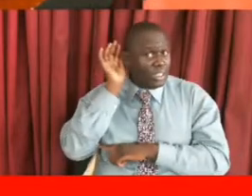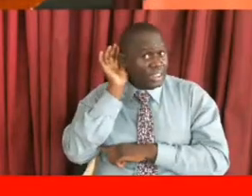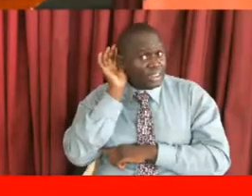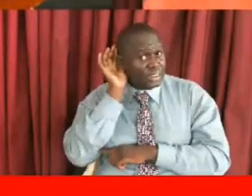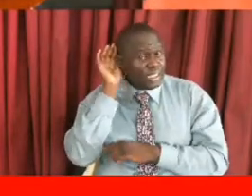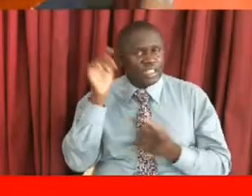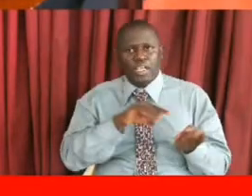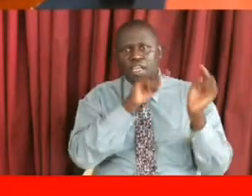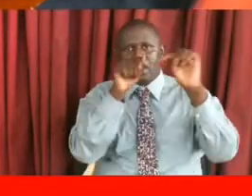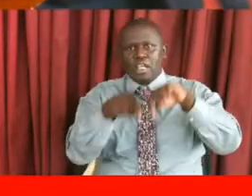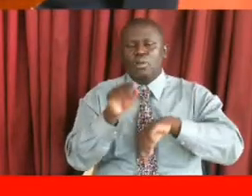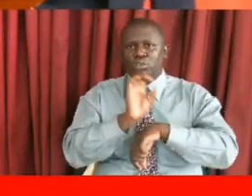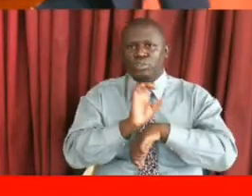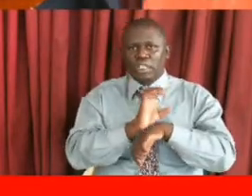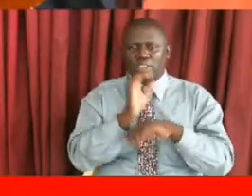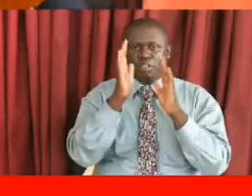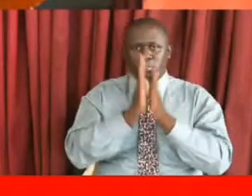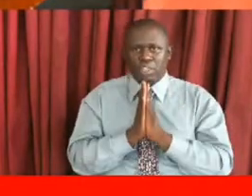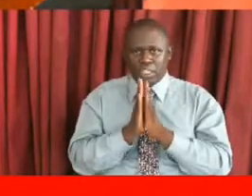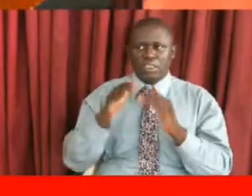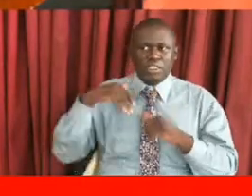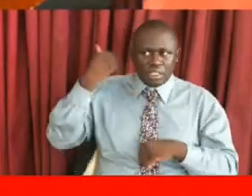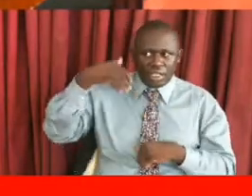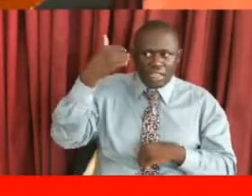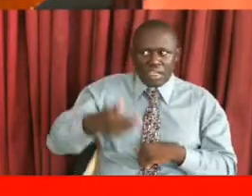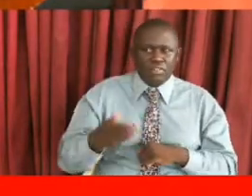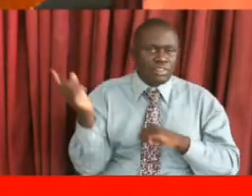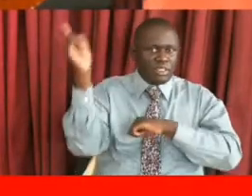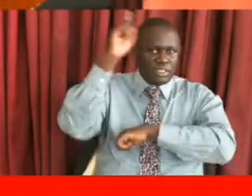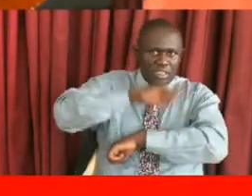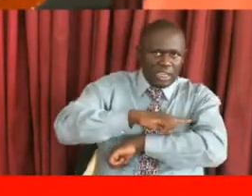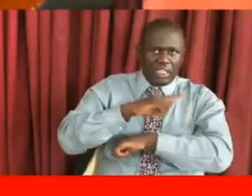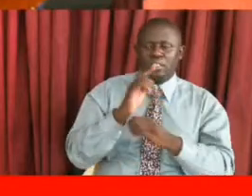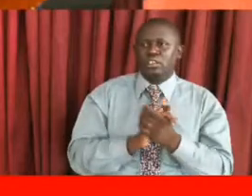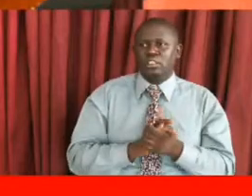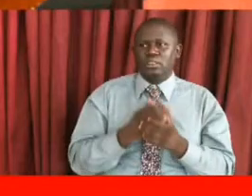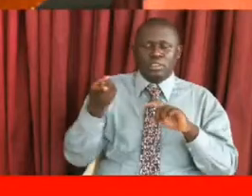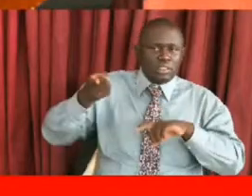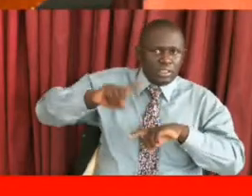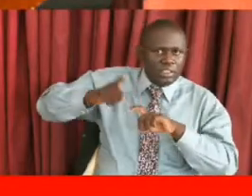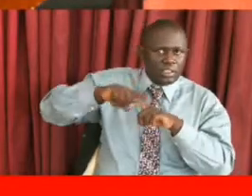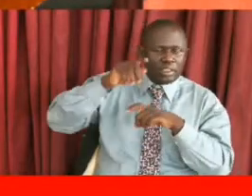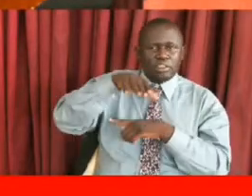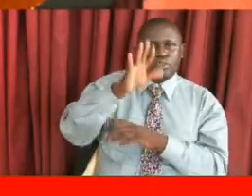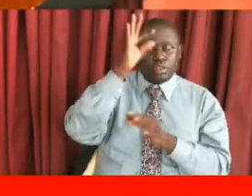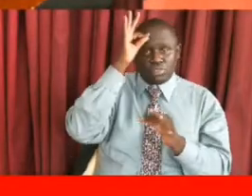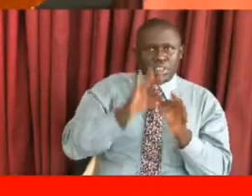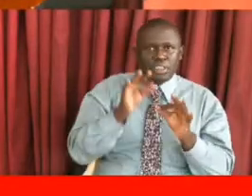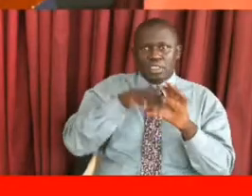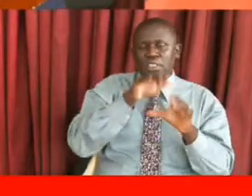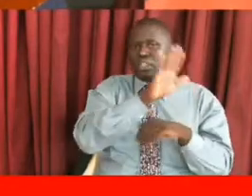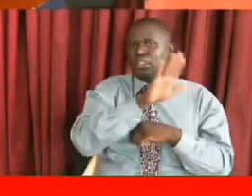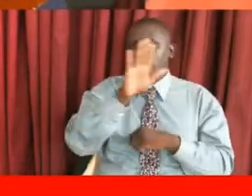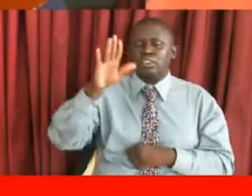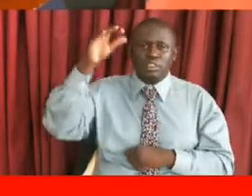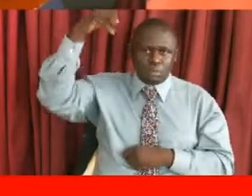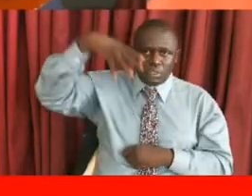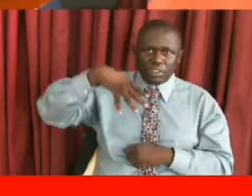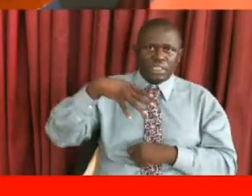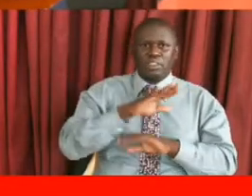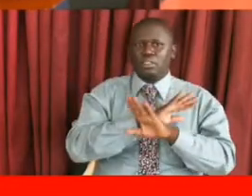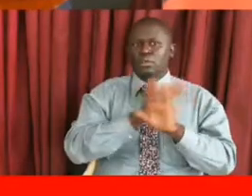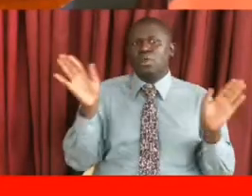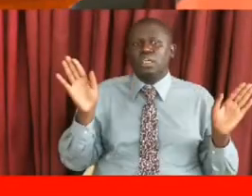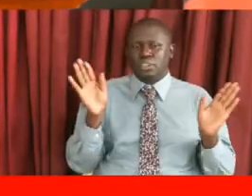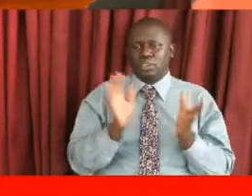to church pray every day increase your faith in his presence amen